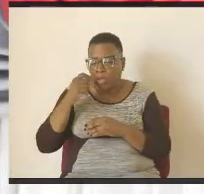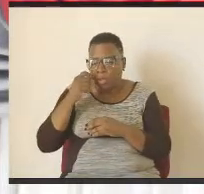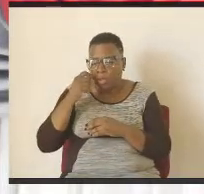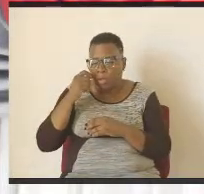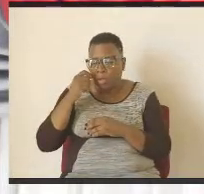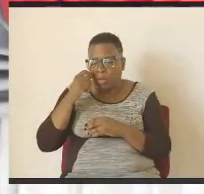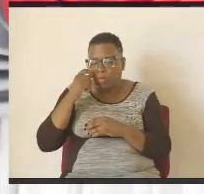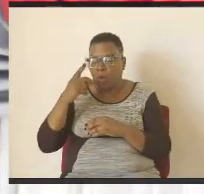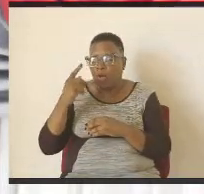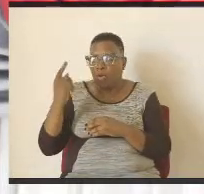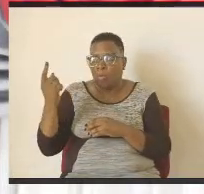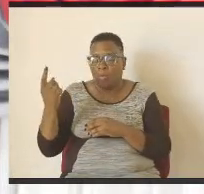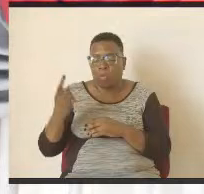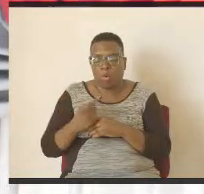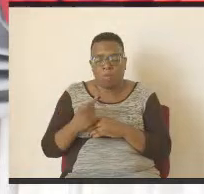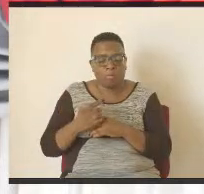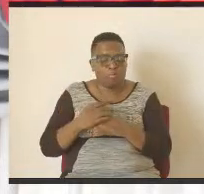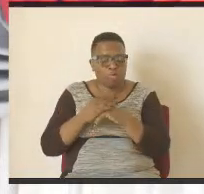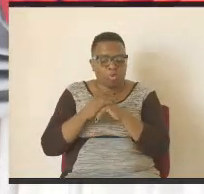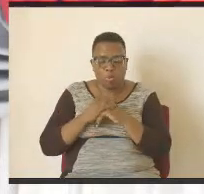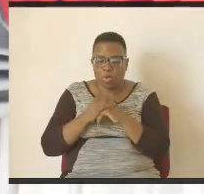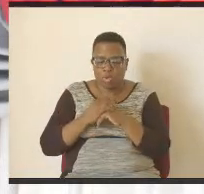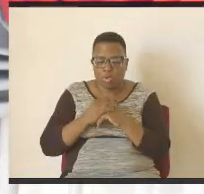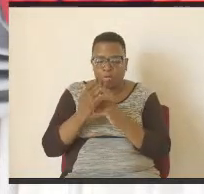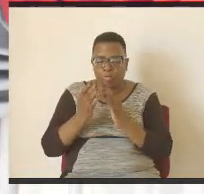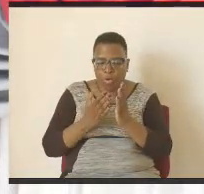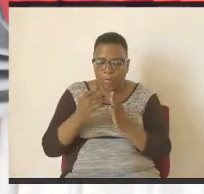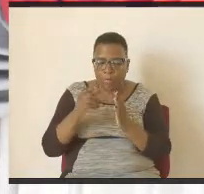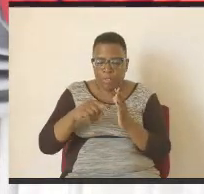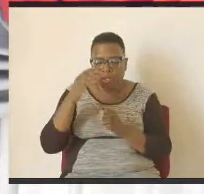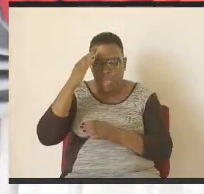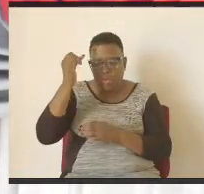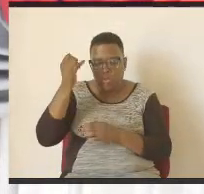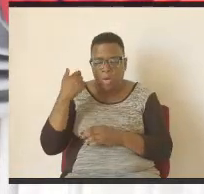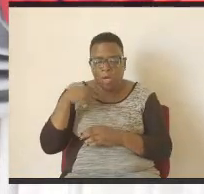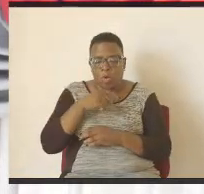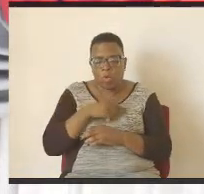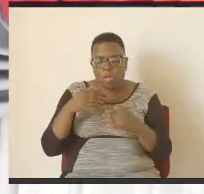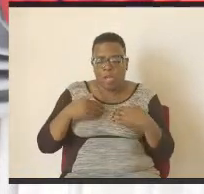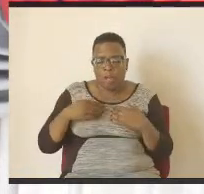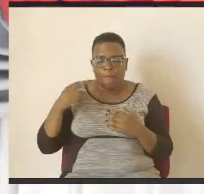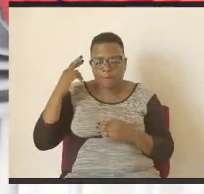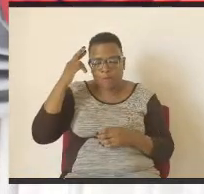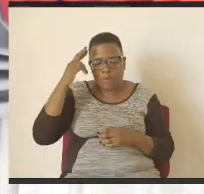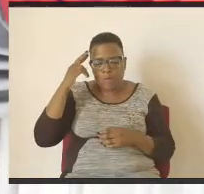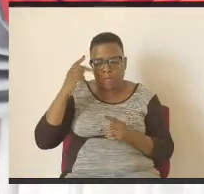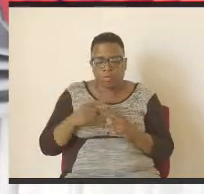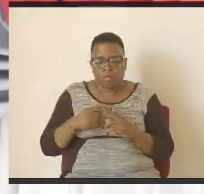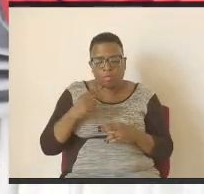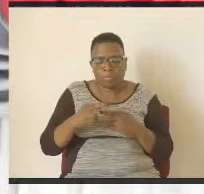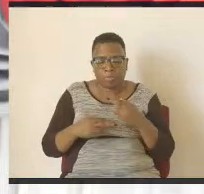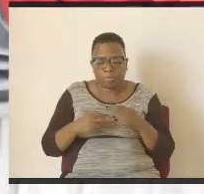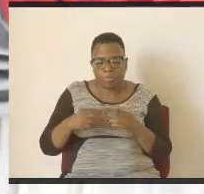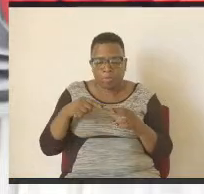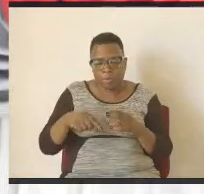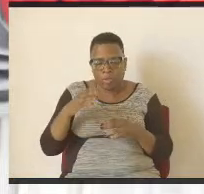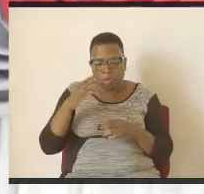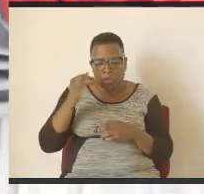come out to the worship service. This is why we have reasons to rejoice. This is why